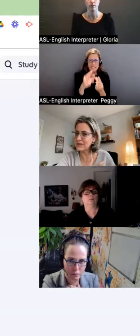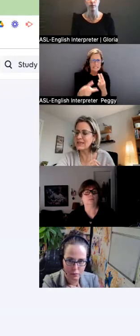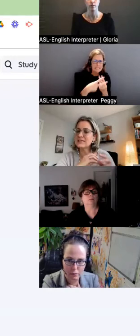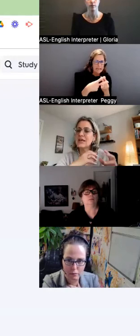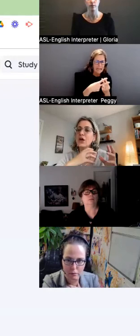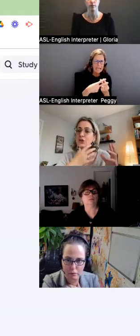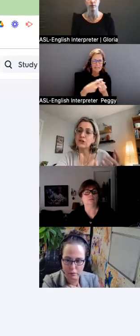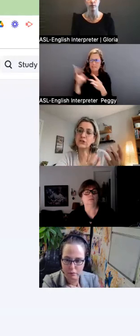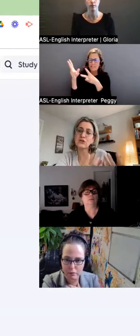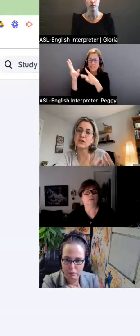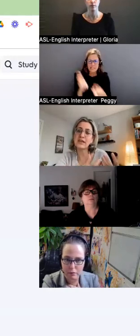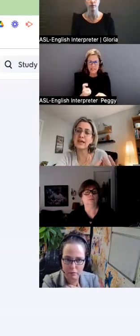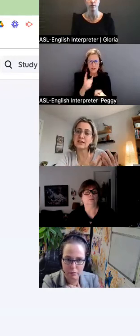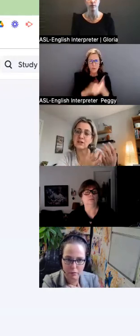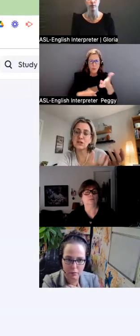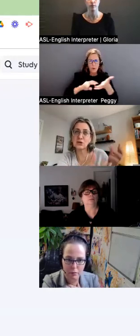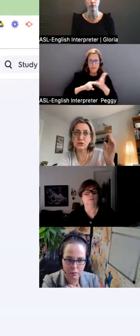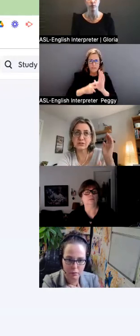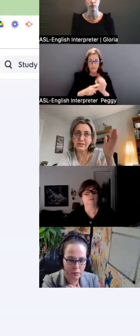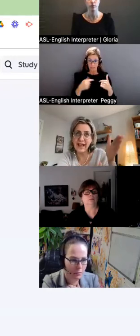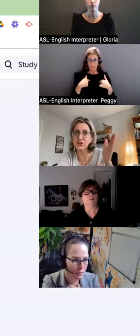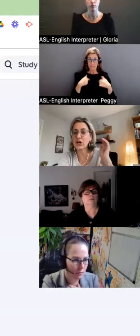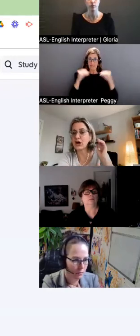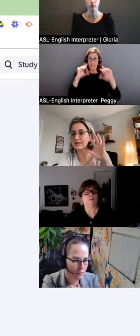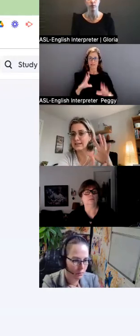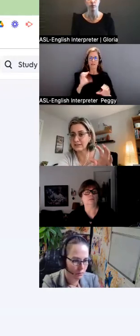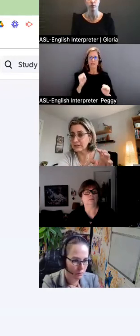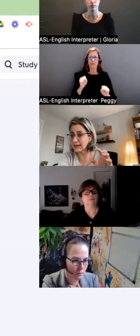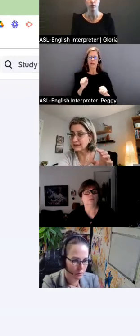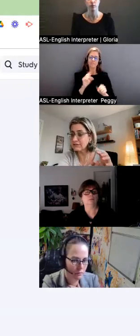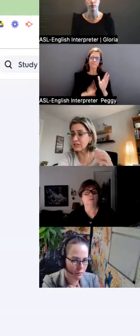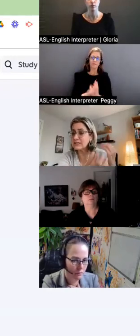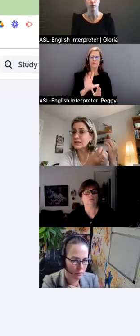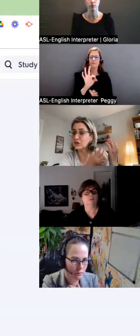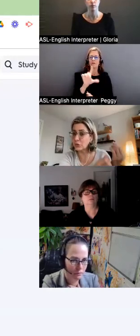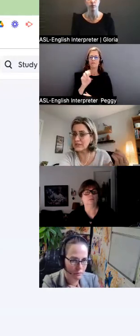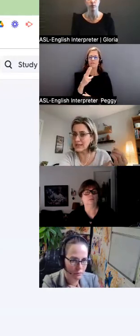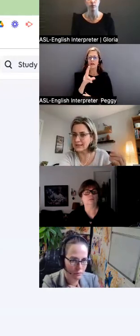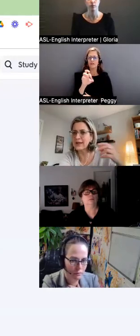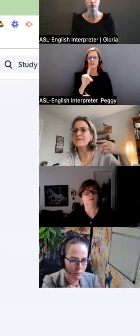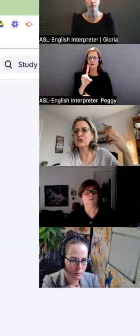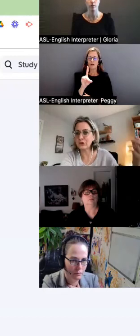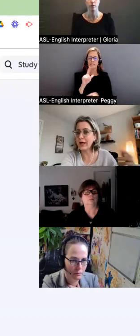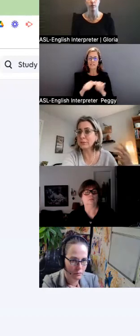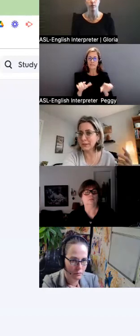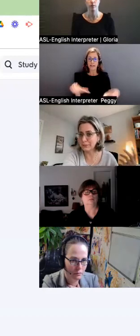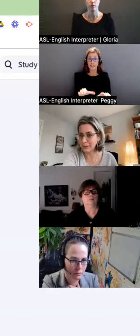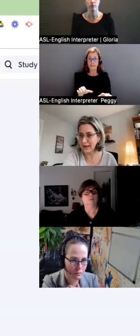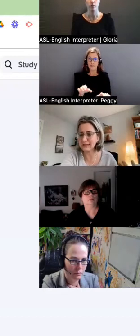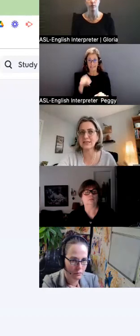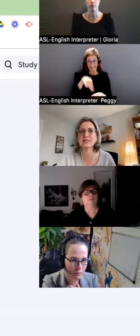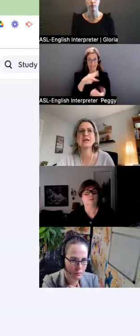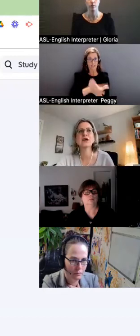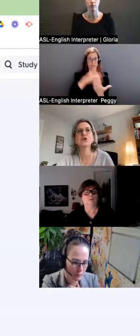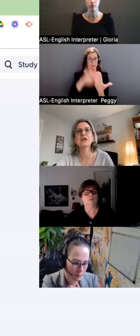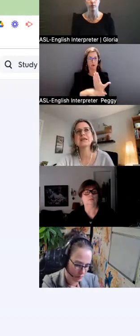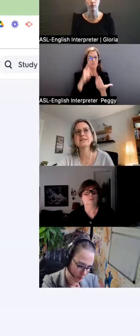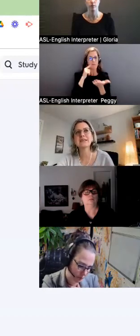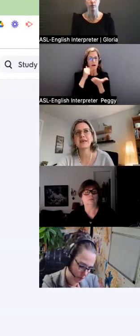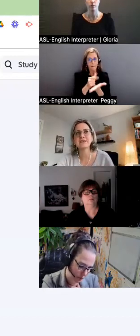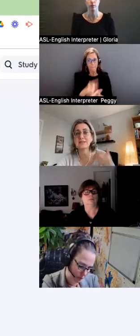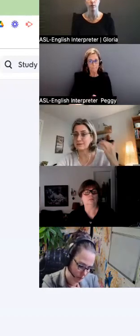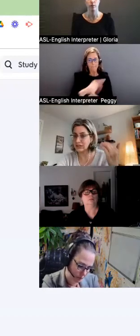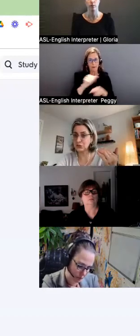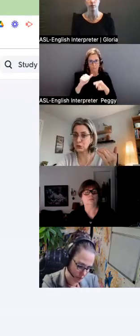what it means, you can create and use flashcards and different activities in Quizlet to help them practice. So in